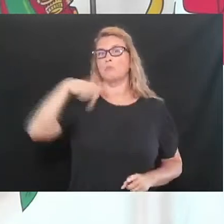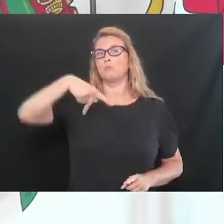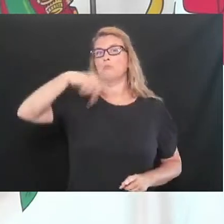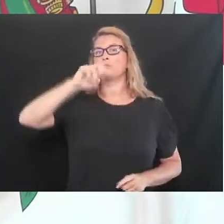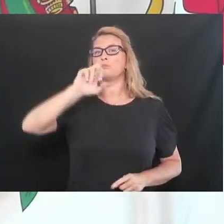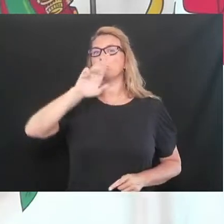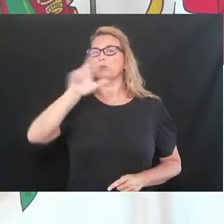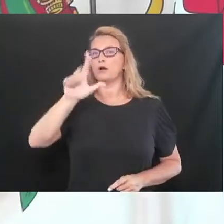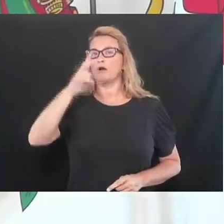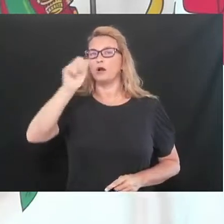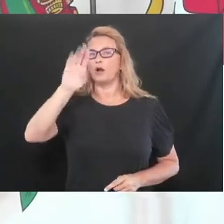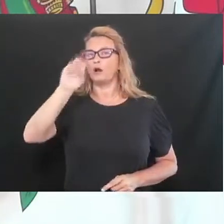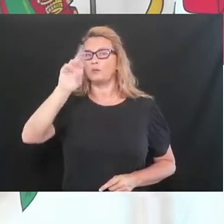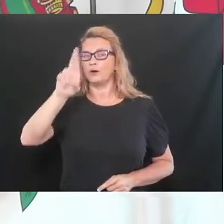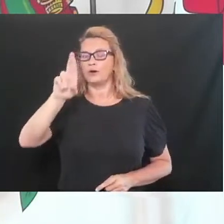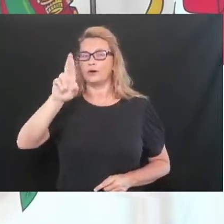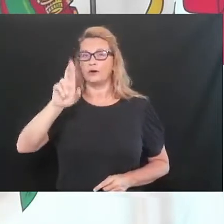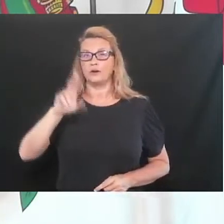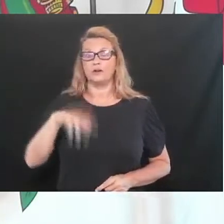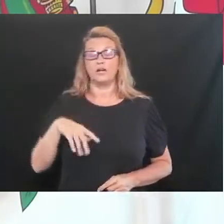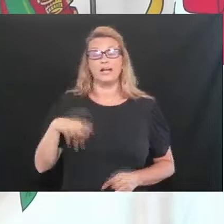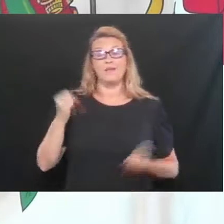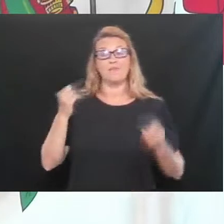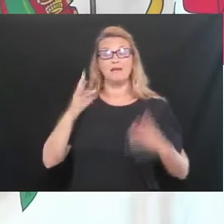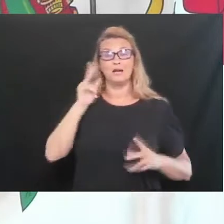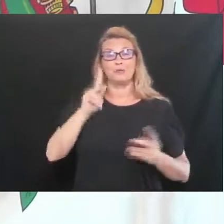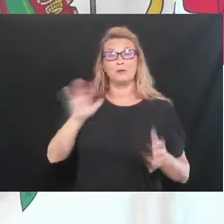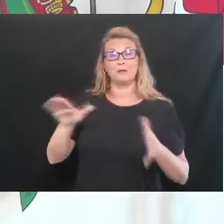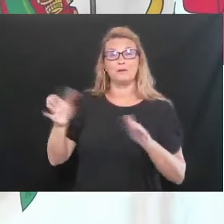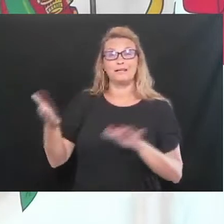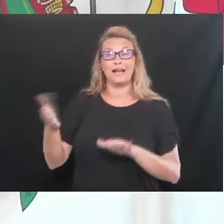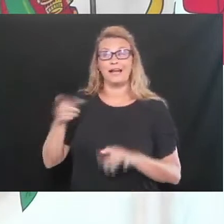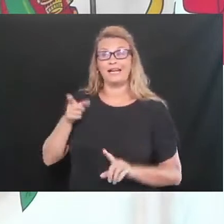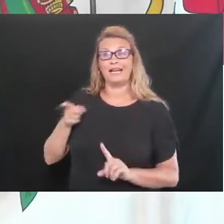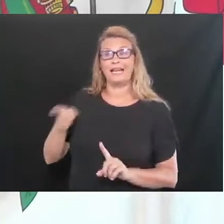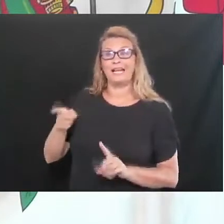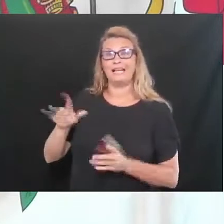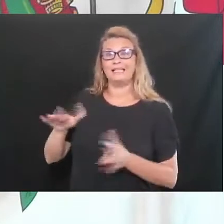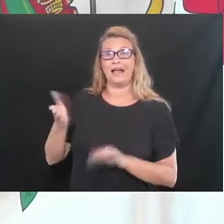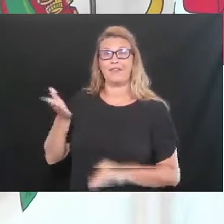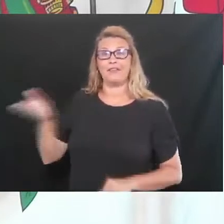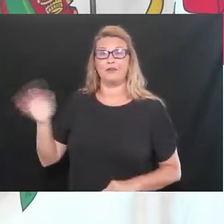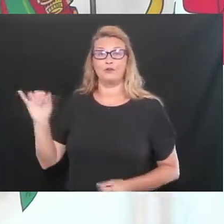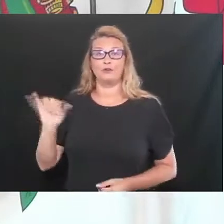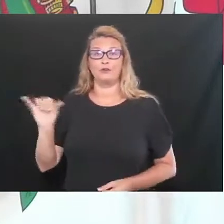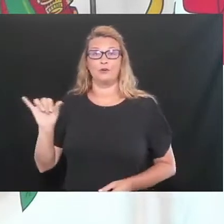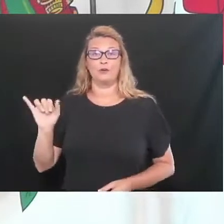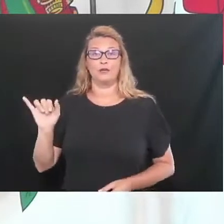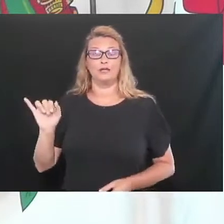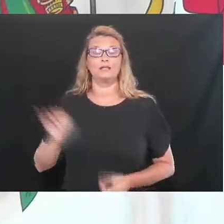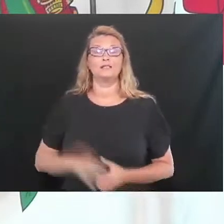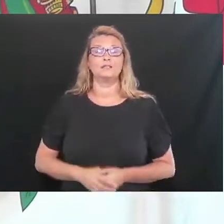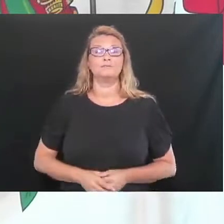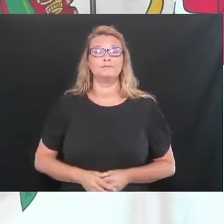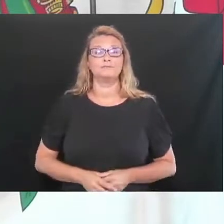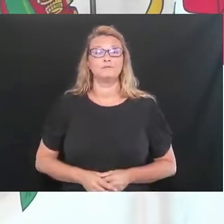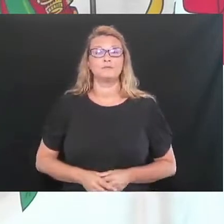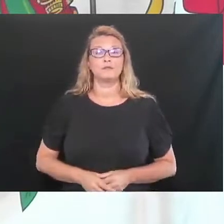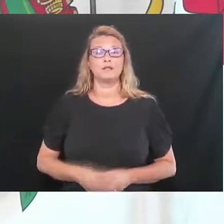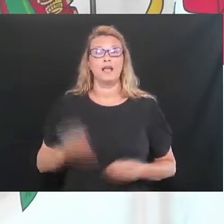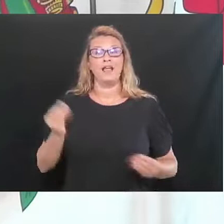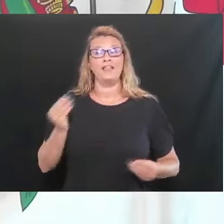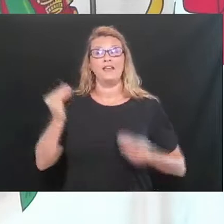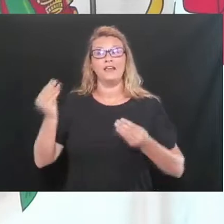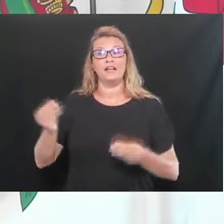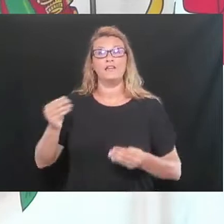429 crewmen lost their lives, and Bernard Wimmer was one of them. You know, he was awarded the Purple